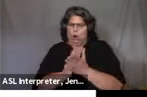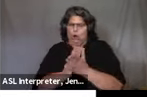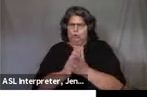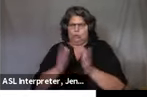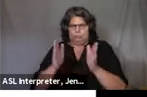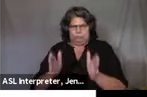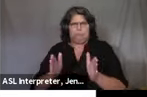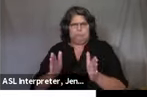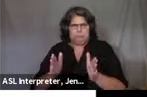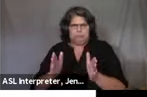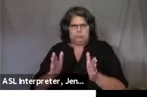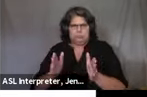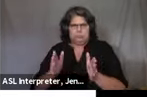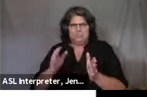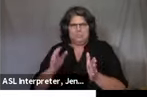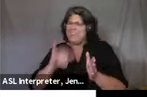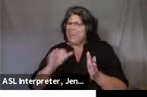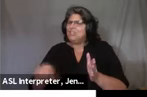will say that's